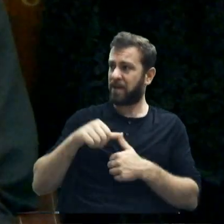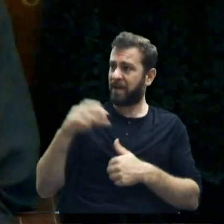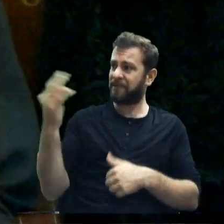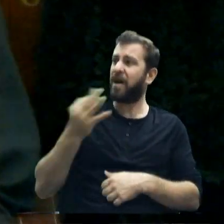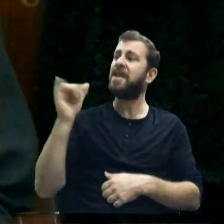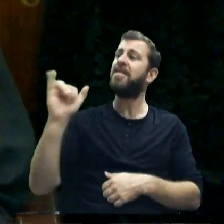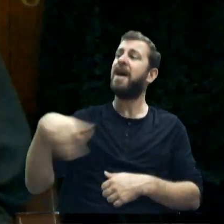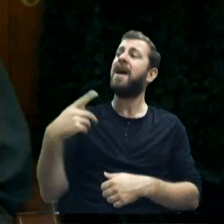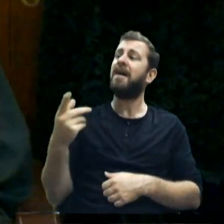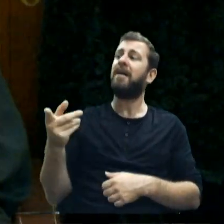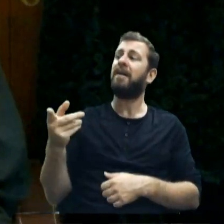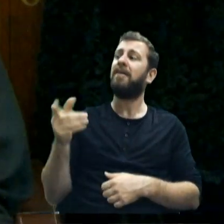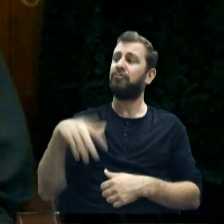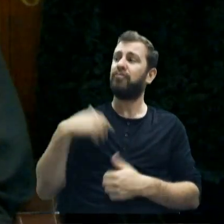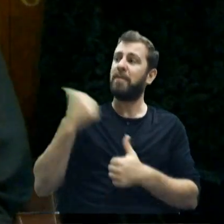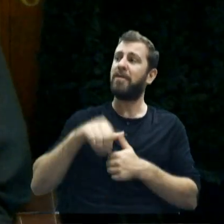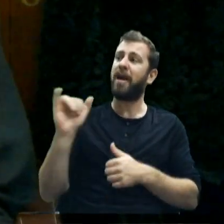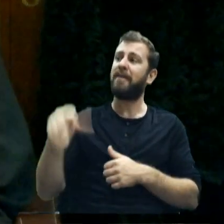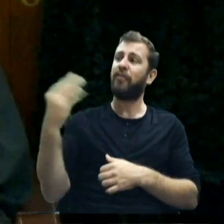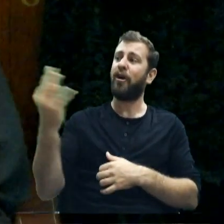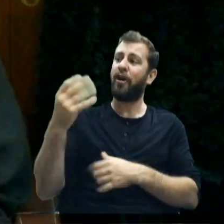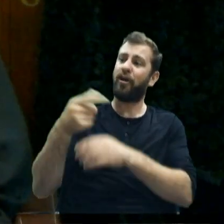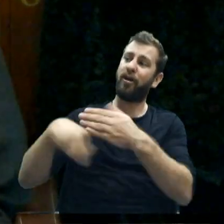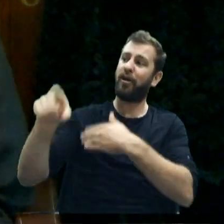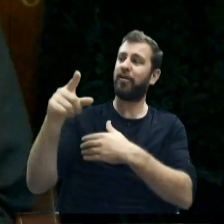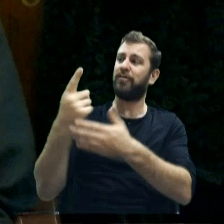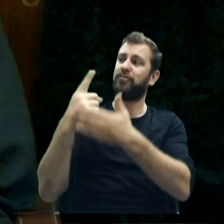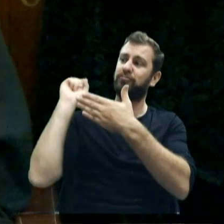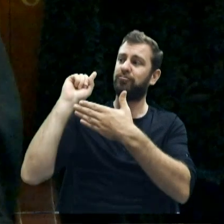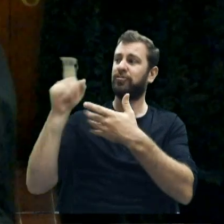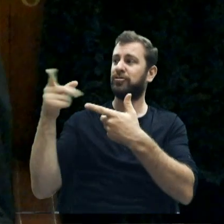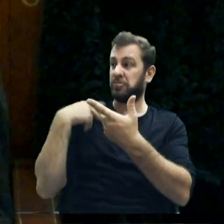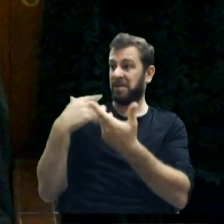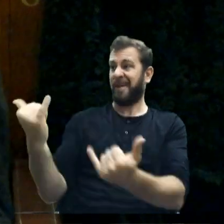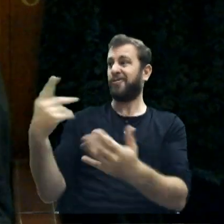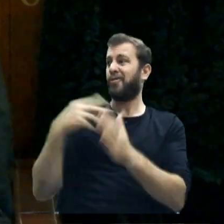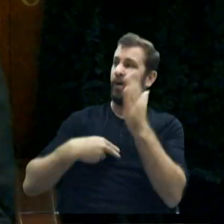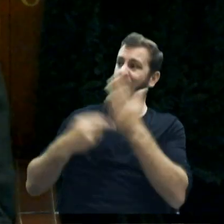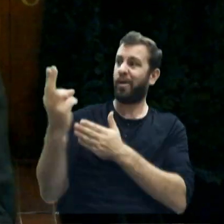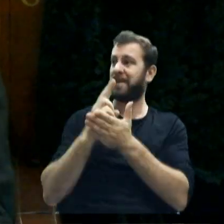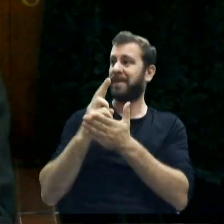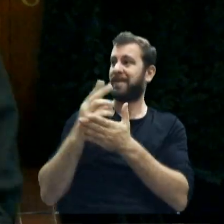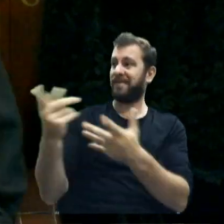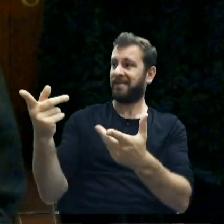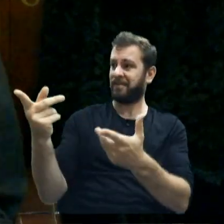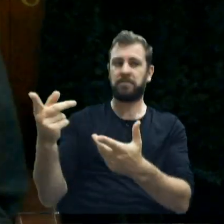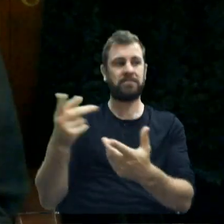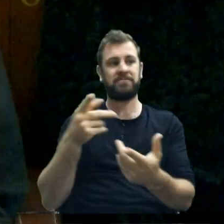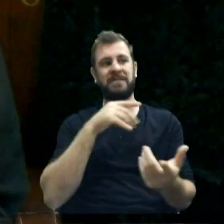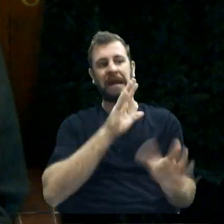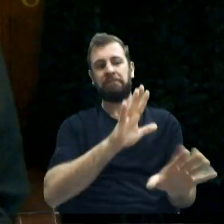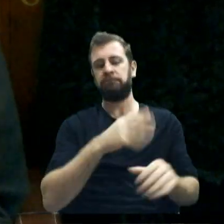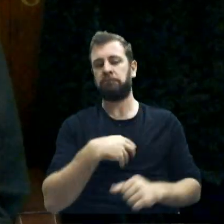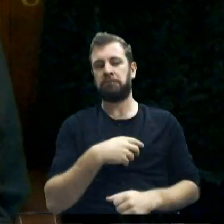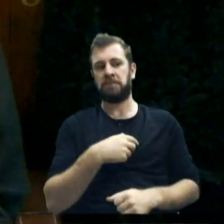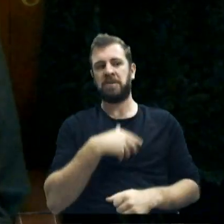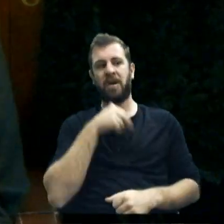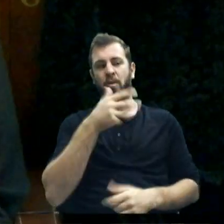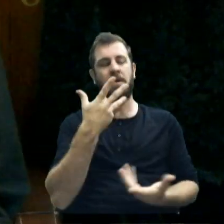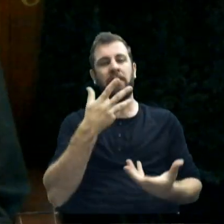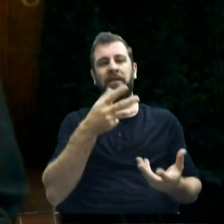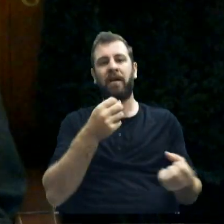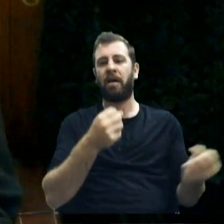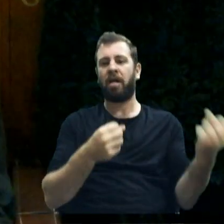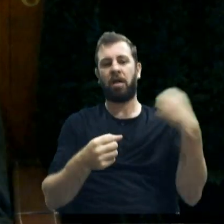there and you did this and this? Did you forget all that? You became Mr. Holy than now all of a sudden and we don't want to hear it? So what do? Let him be, Moana, let him be.